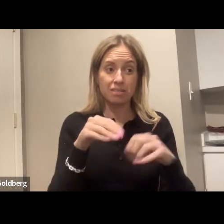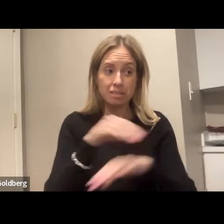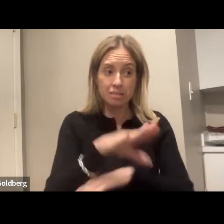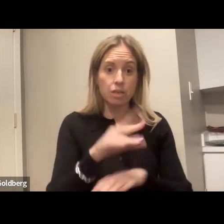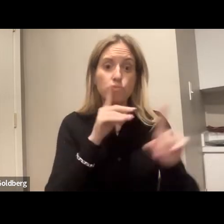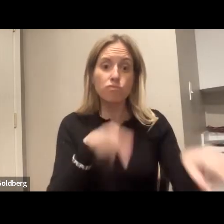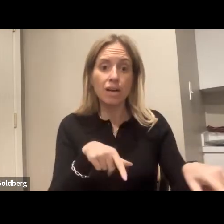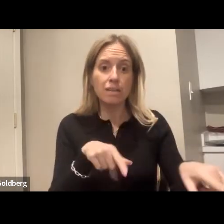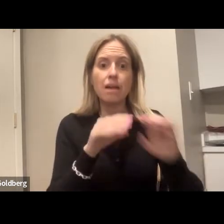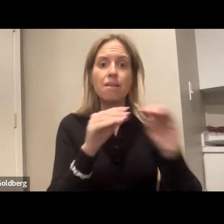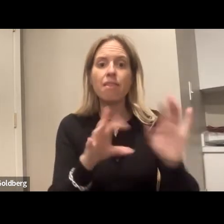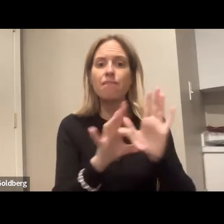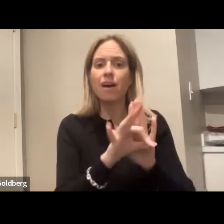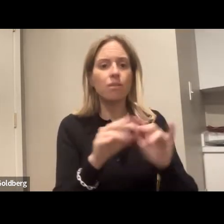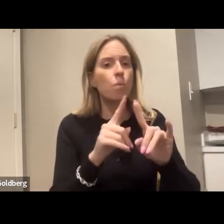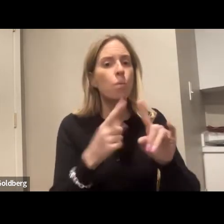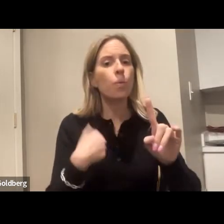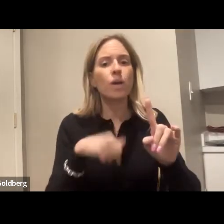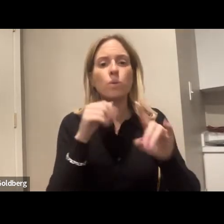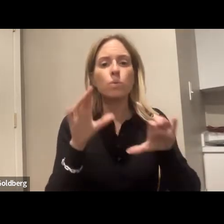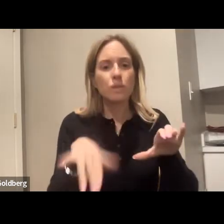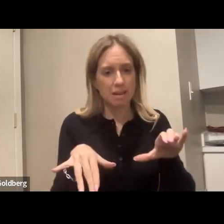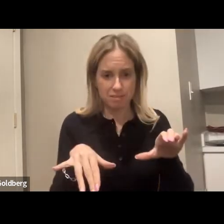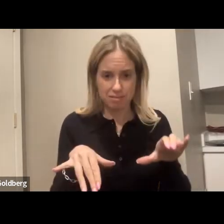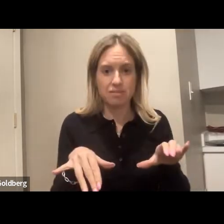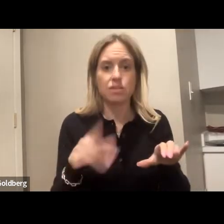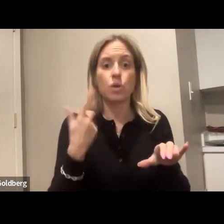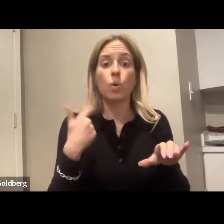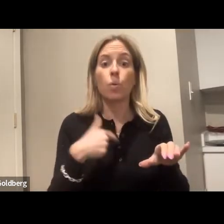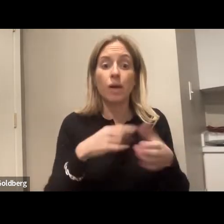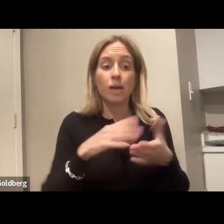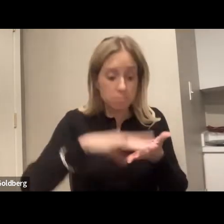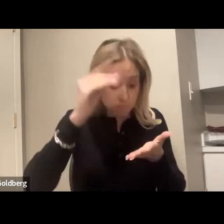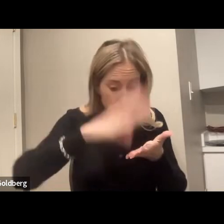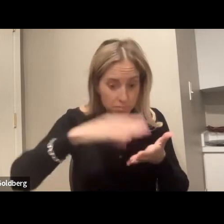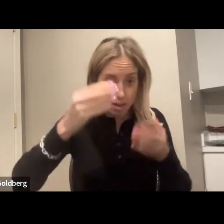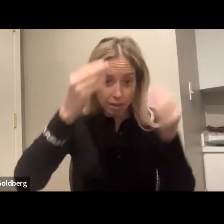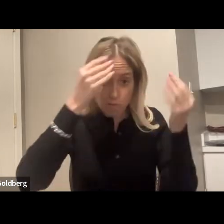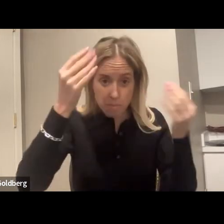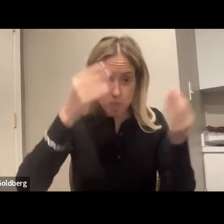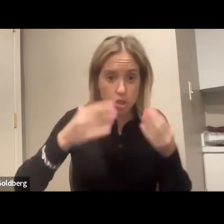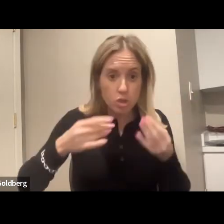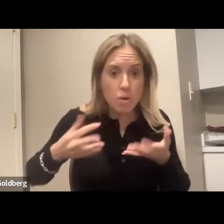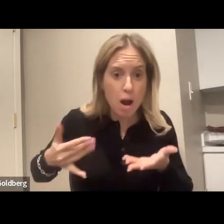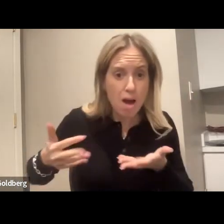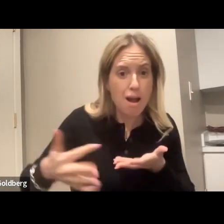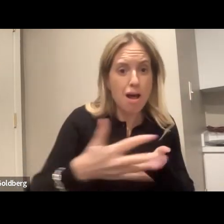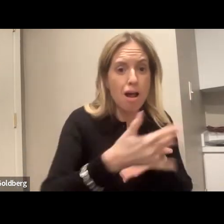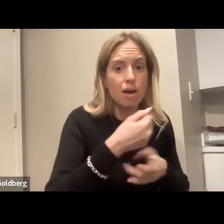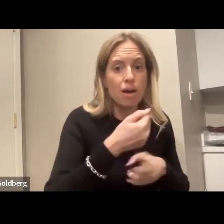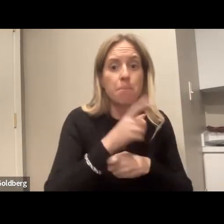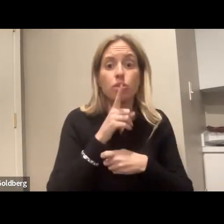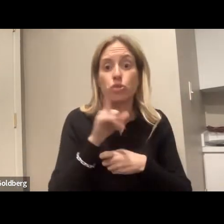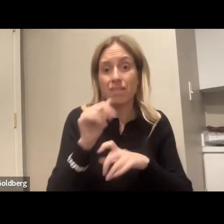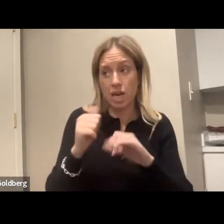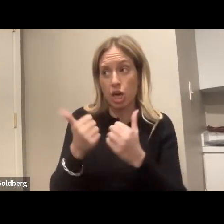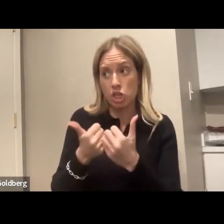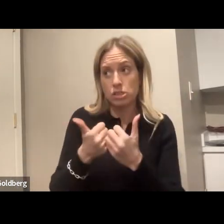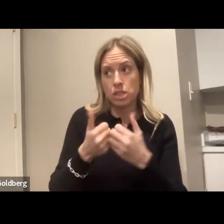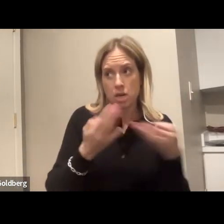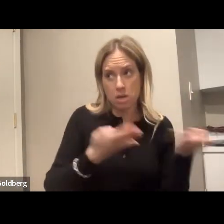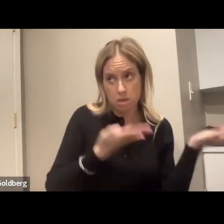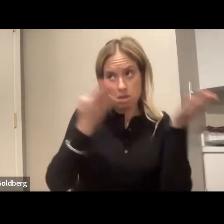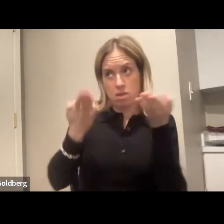that. That's not what we do. We just take the information and make sure that the respective agency gets that. So I just wanted to make